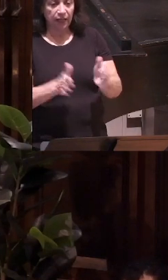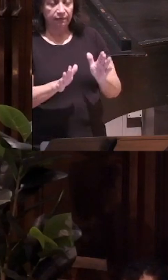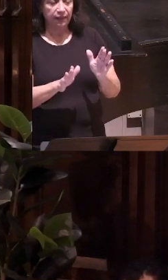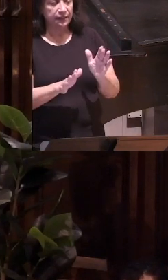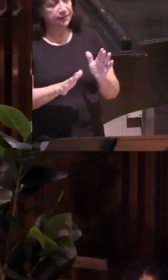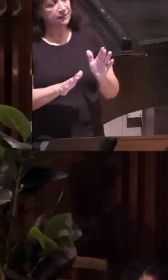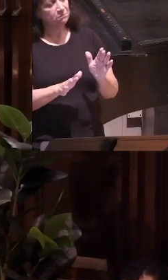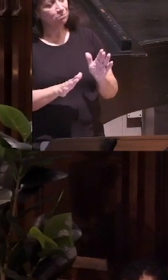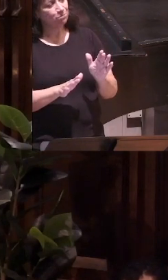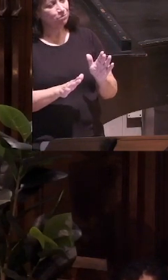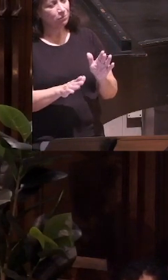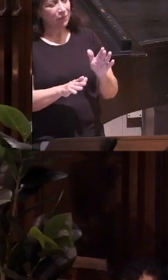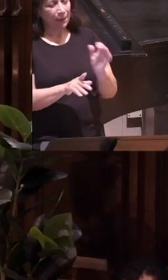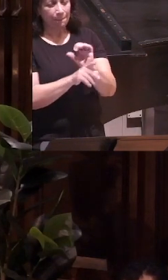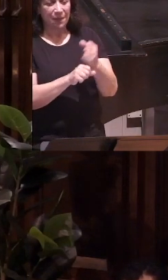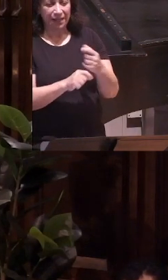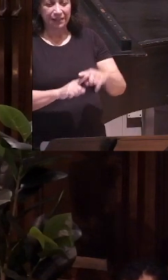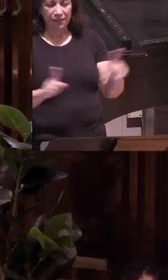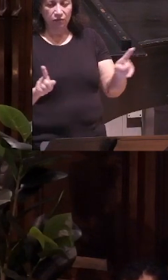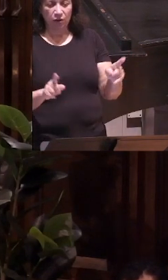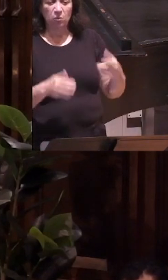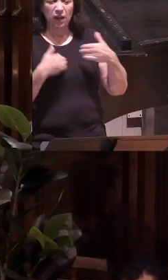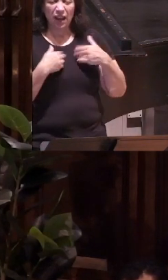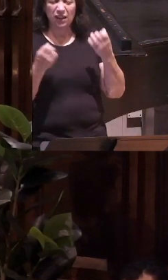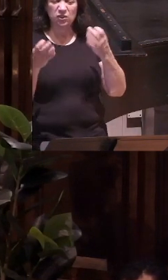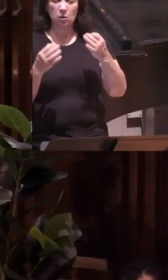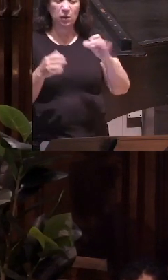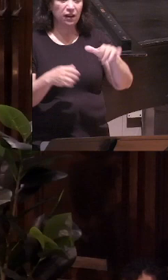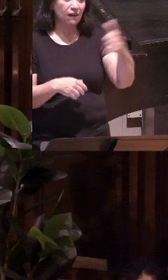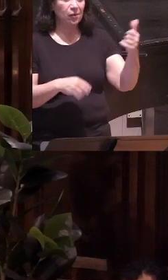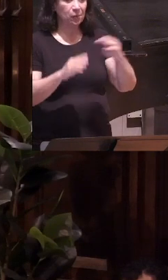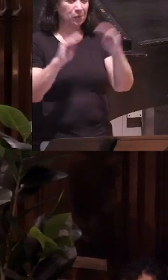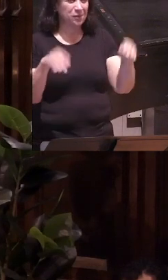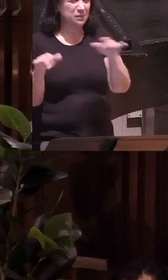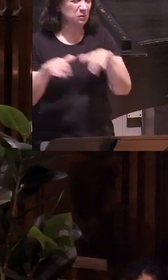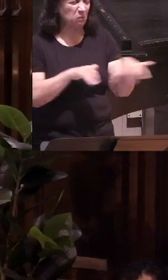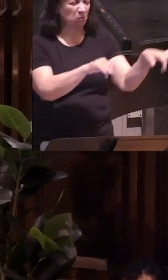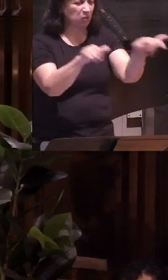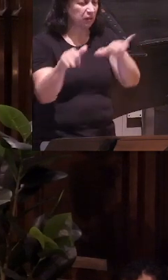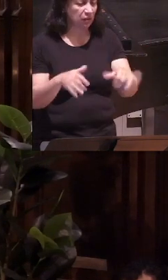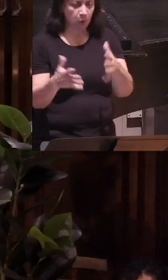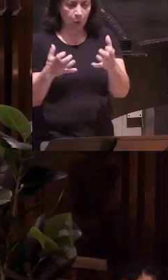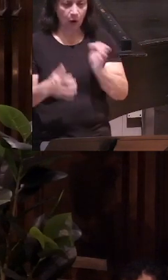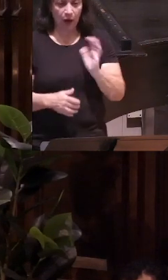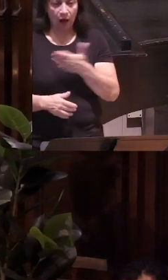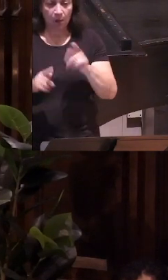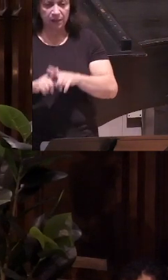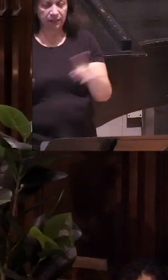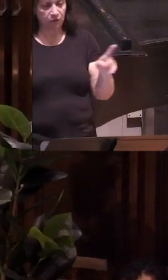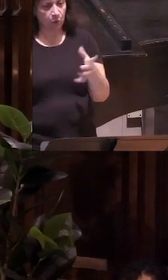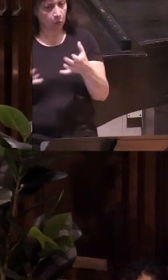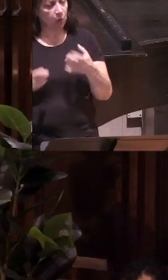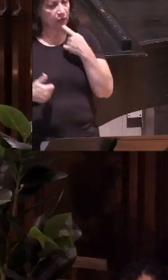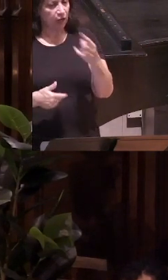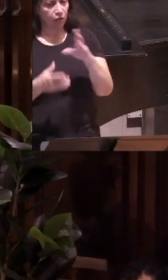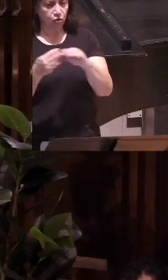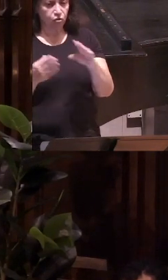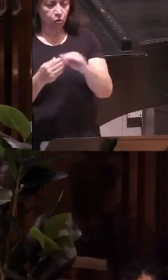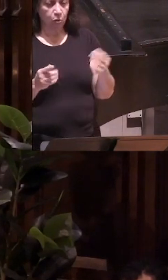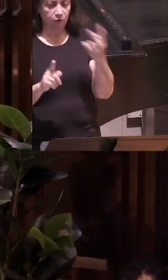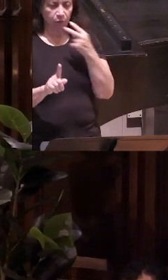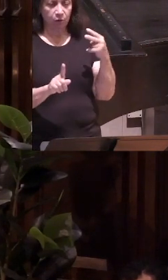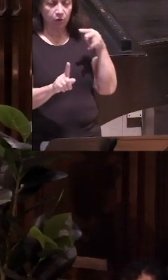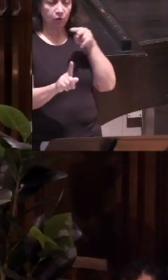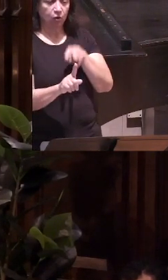this different than the Tuskegee exhibits that existed so many other museums. We wanted to tell the story through the